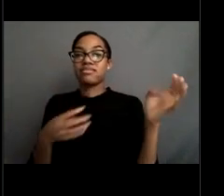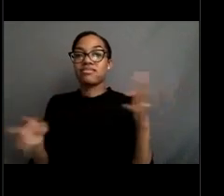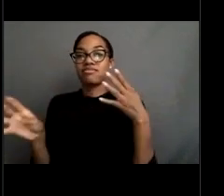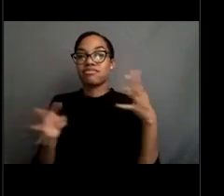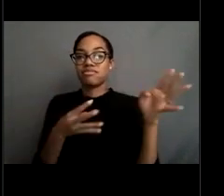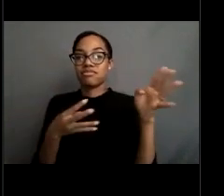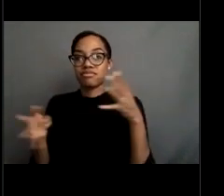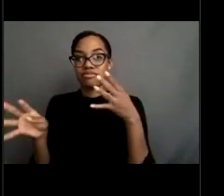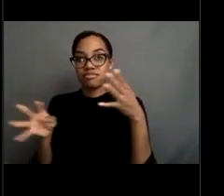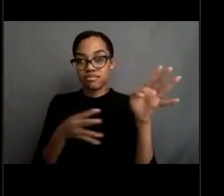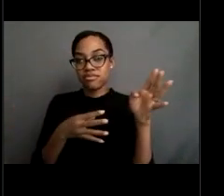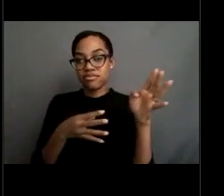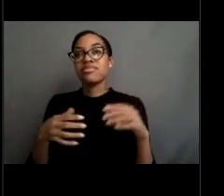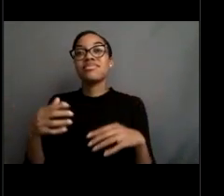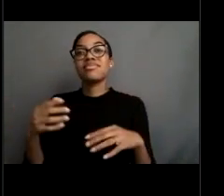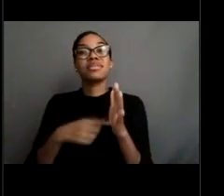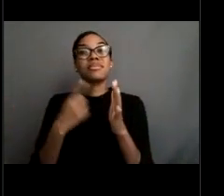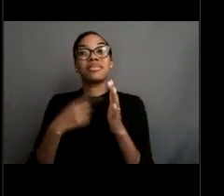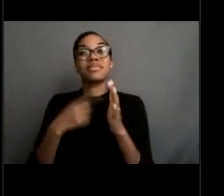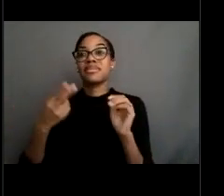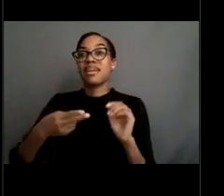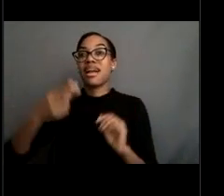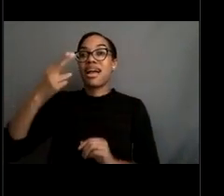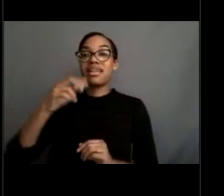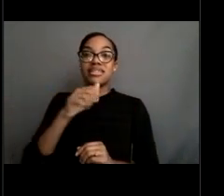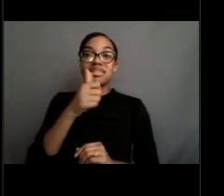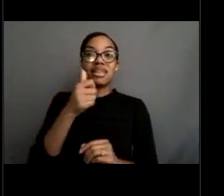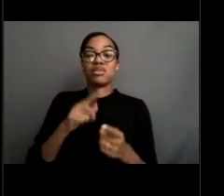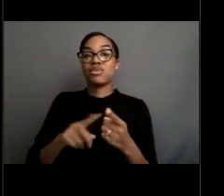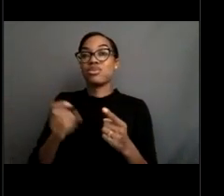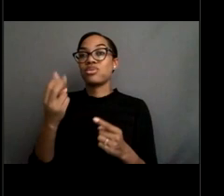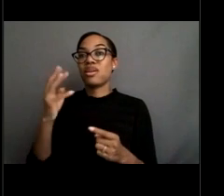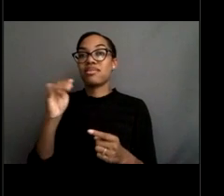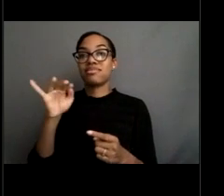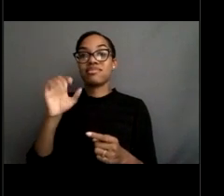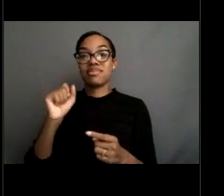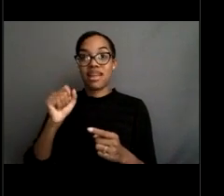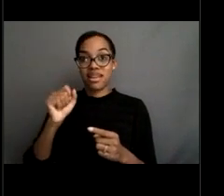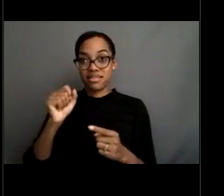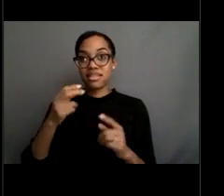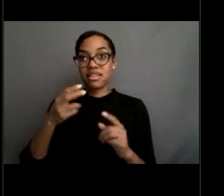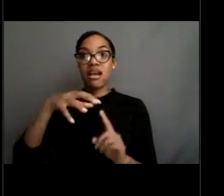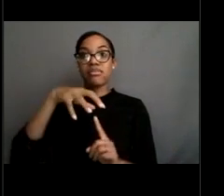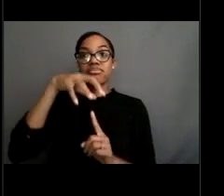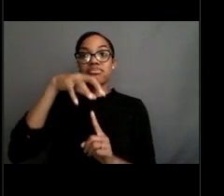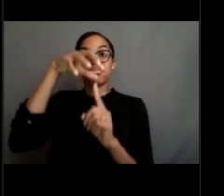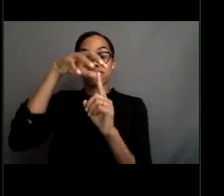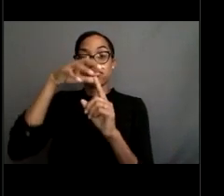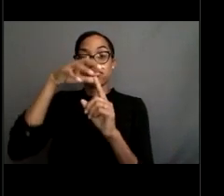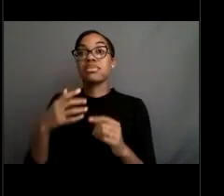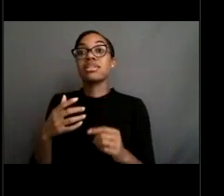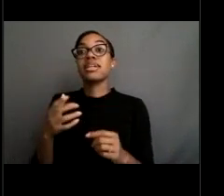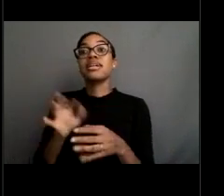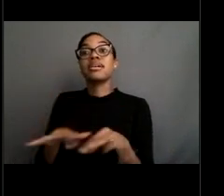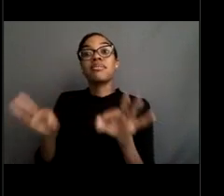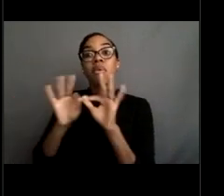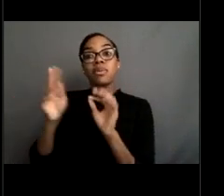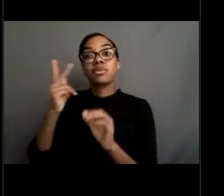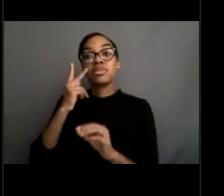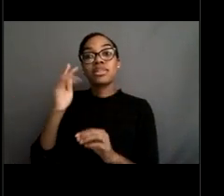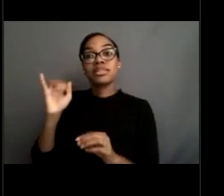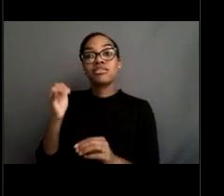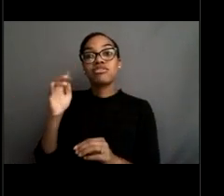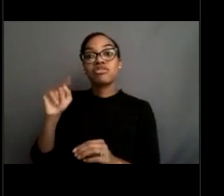heads, like 10 to 12 miles high. And the reason why the jet stream is so important is that's what pushes the weather along across the